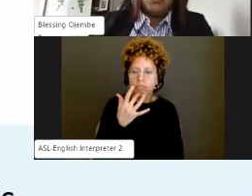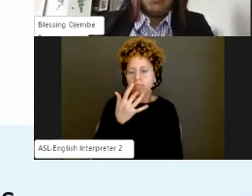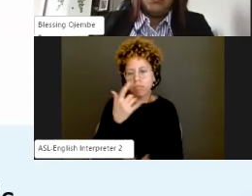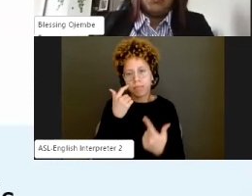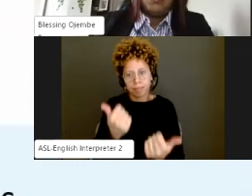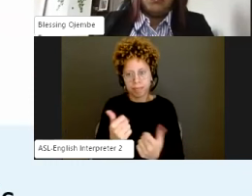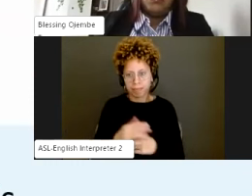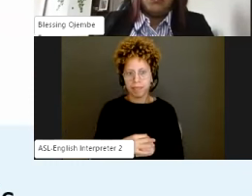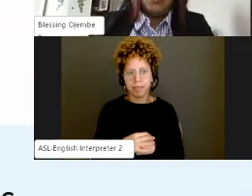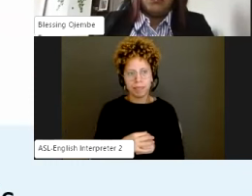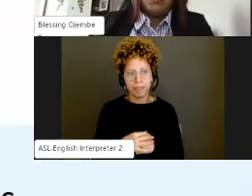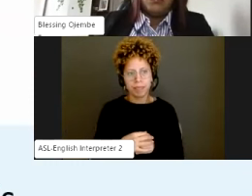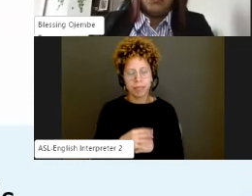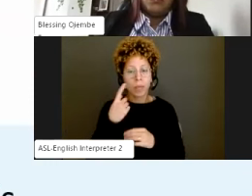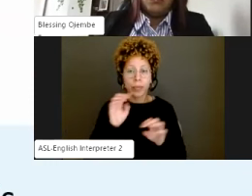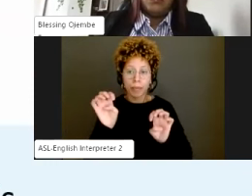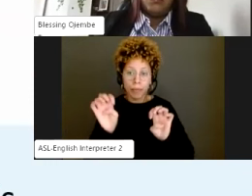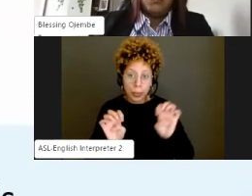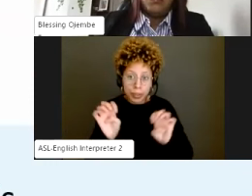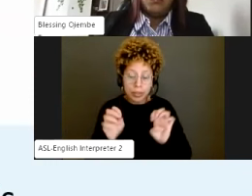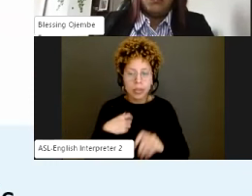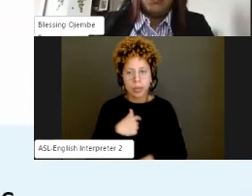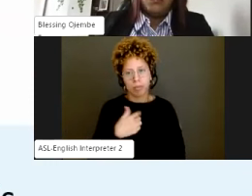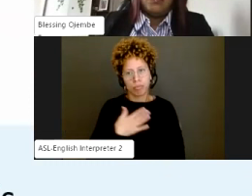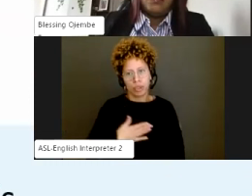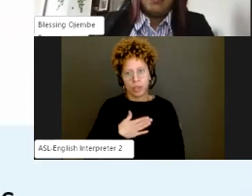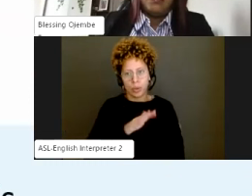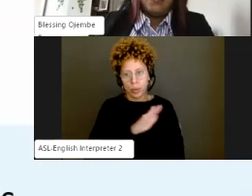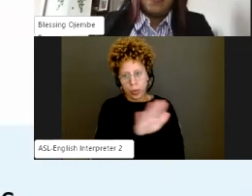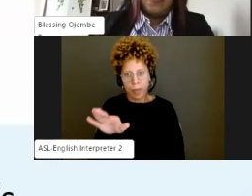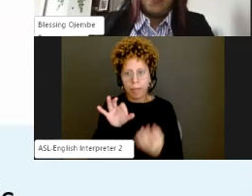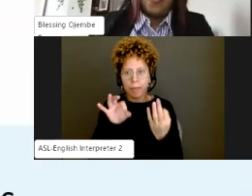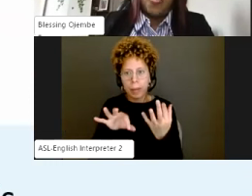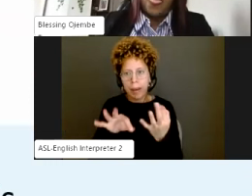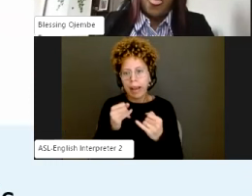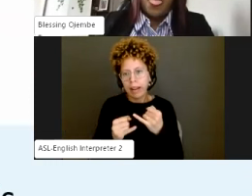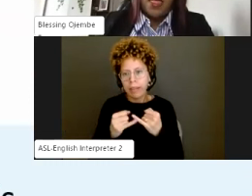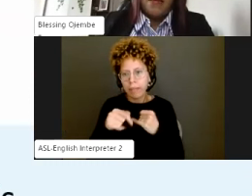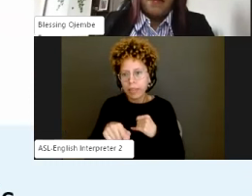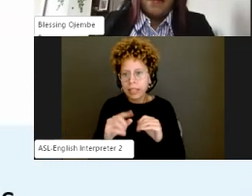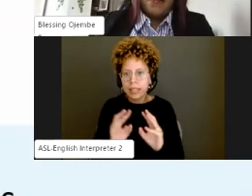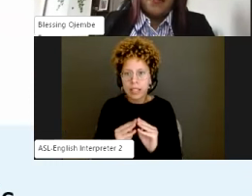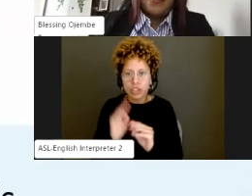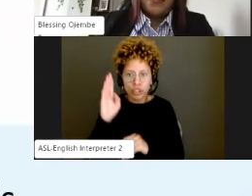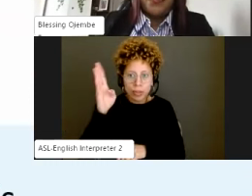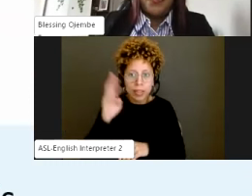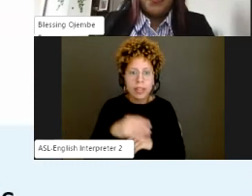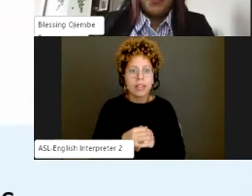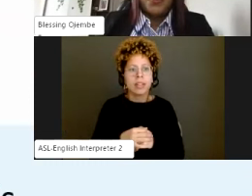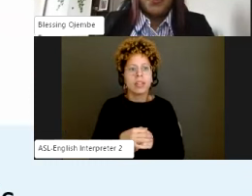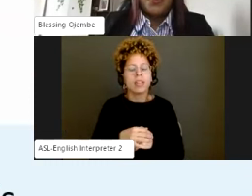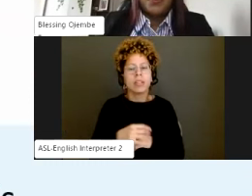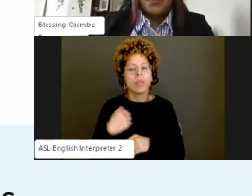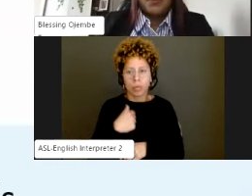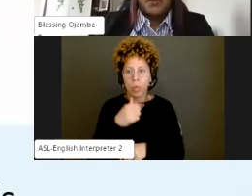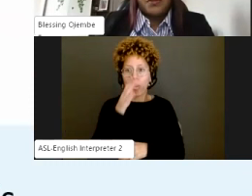Also, in terms of evaluation, we do appreciate everyone's feedback at the end of the session. So you will receive a follow-up email